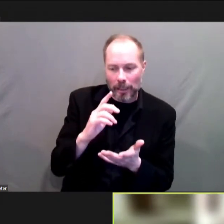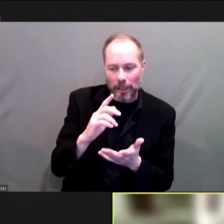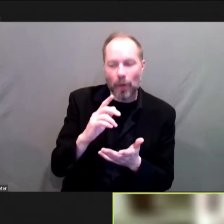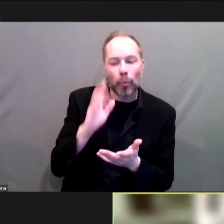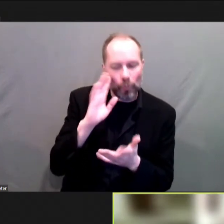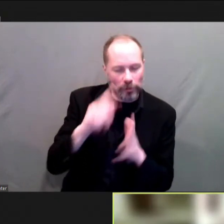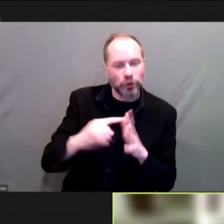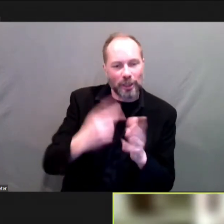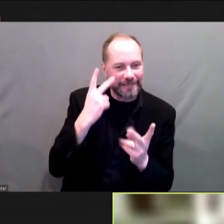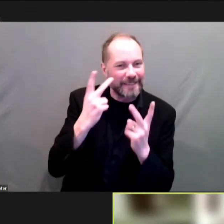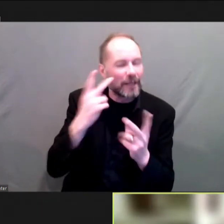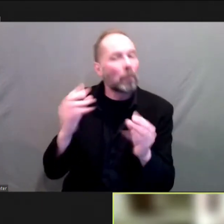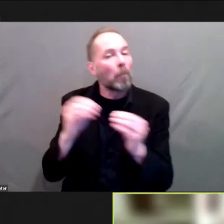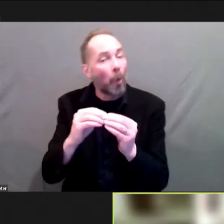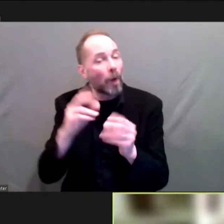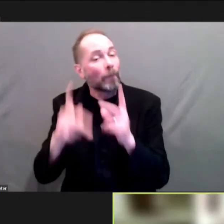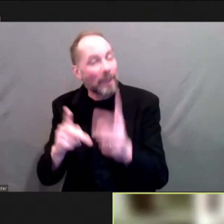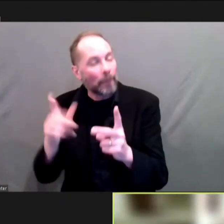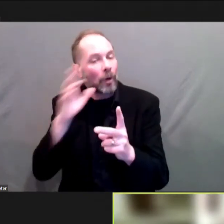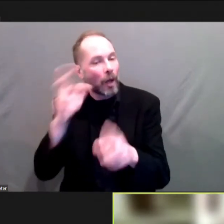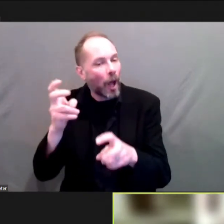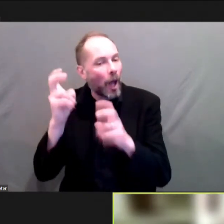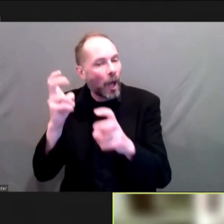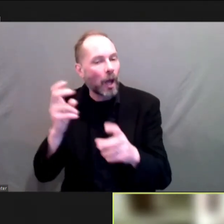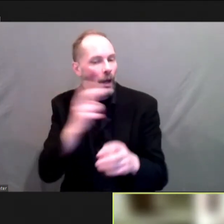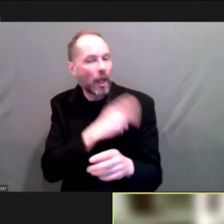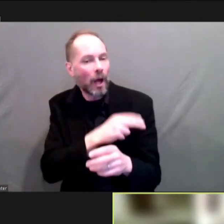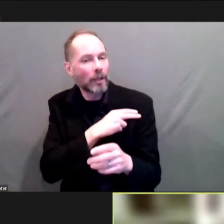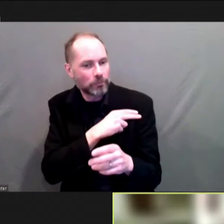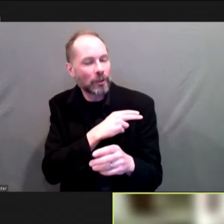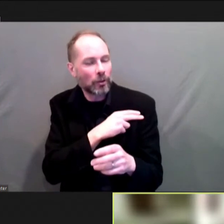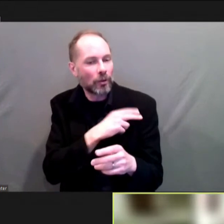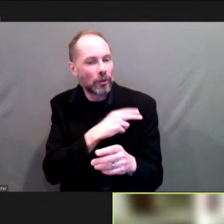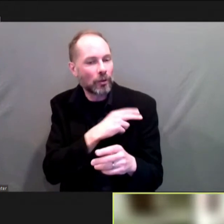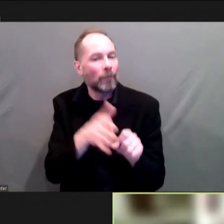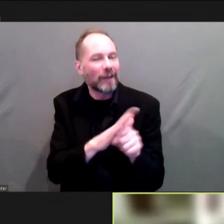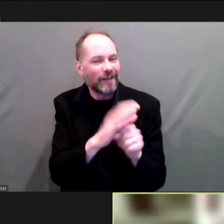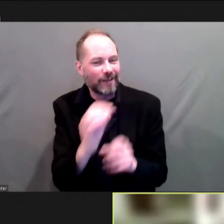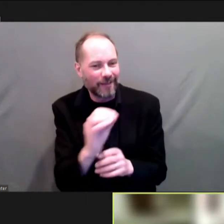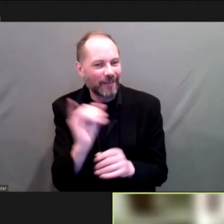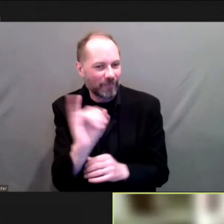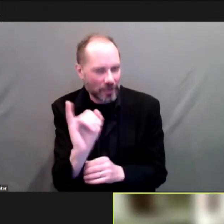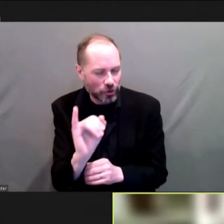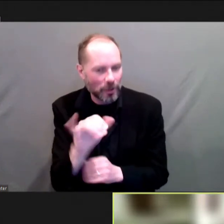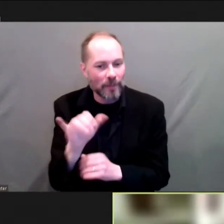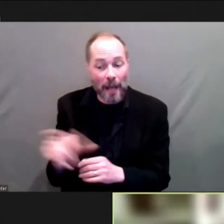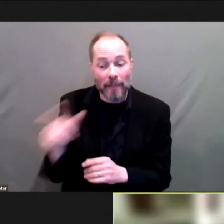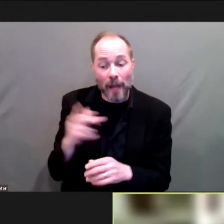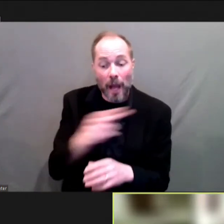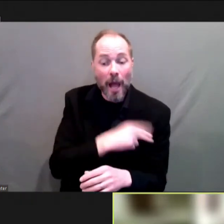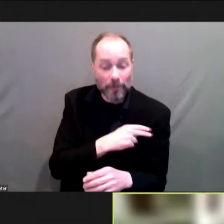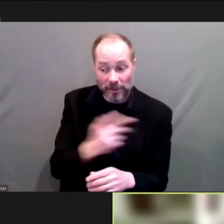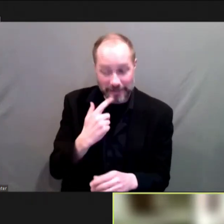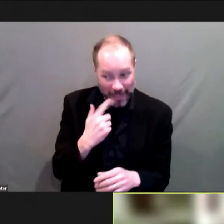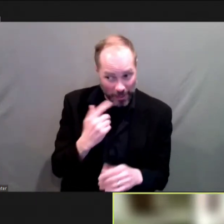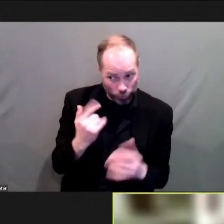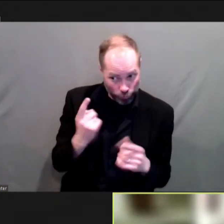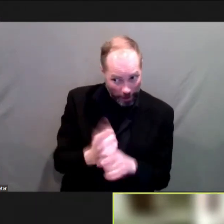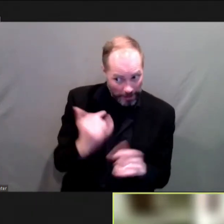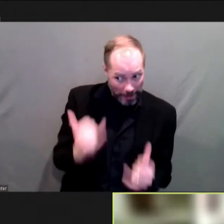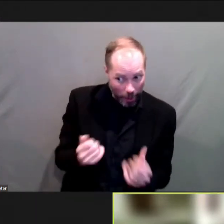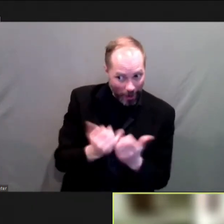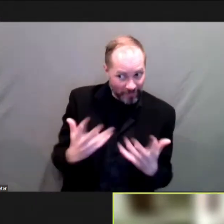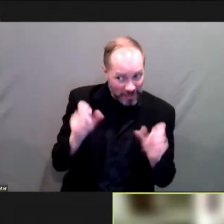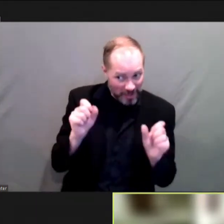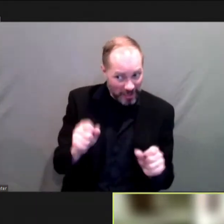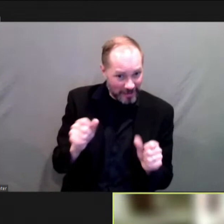rise in hospitalizations. The hospital leaders tell us that currently things are manageable, though they